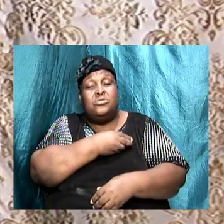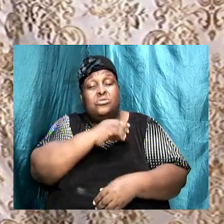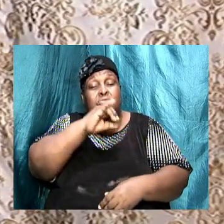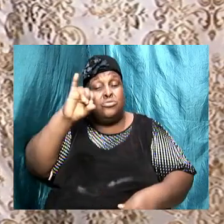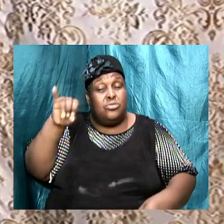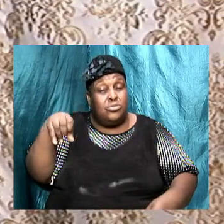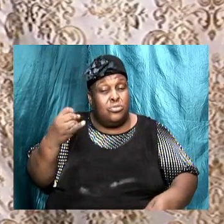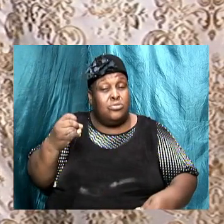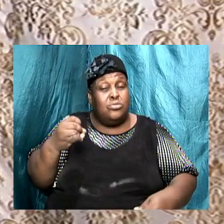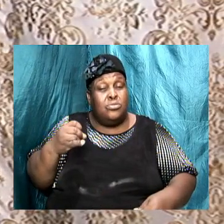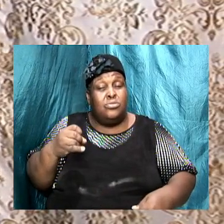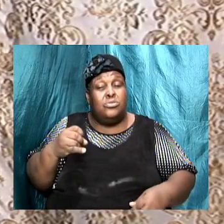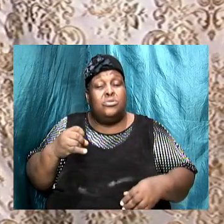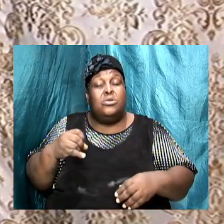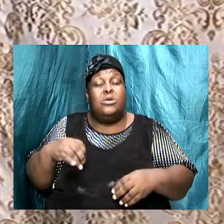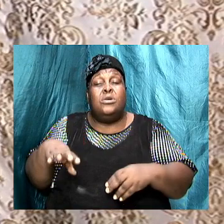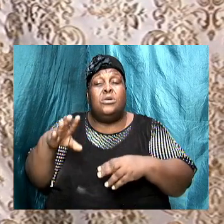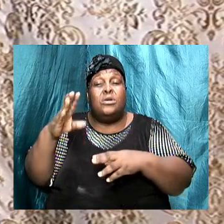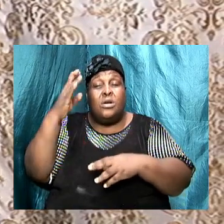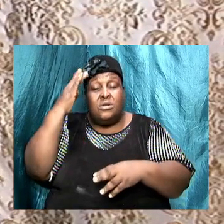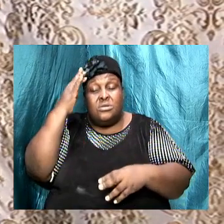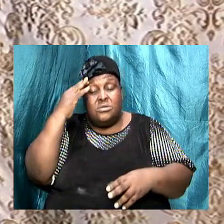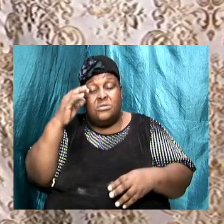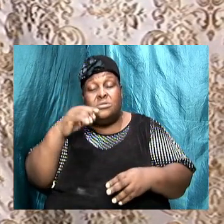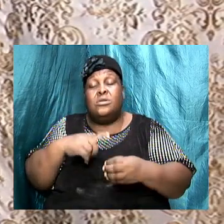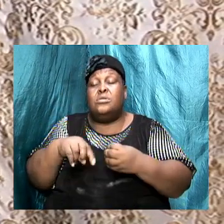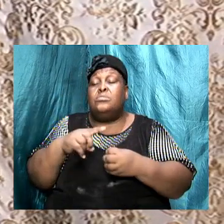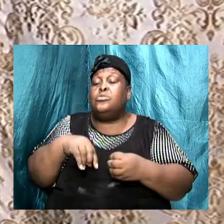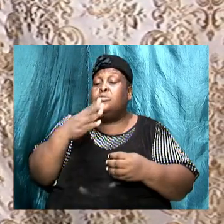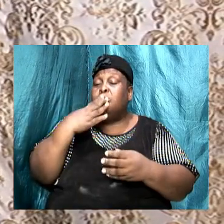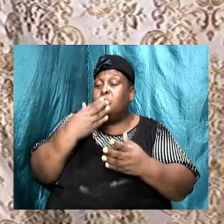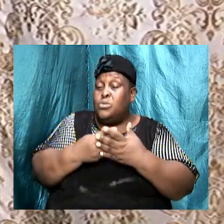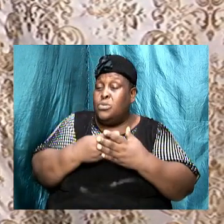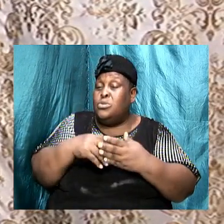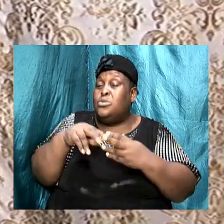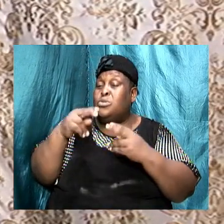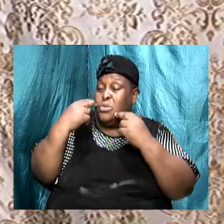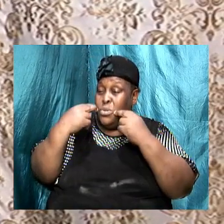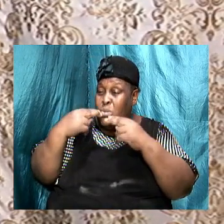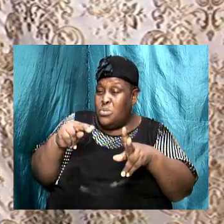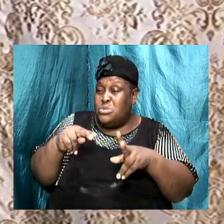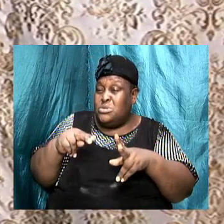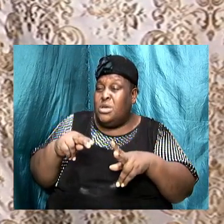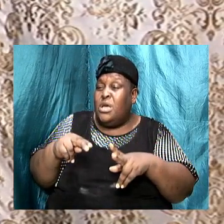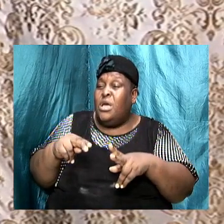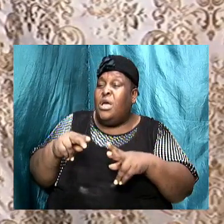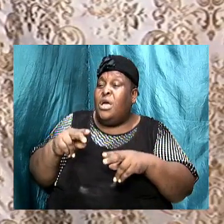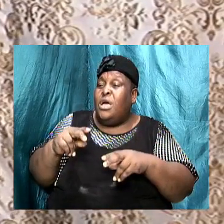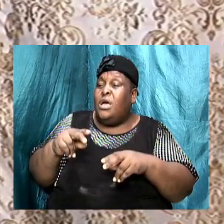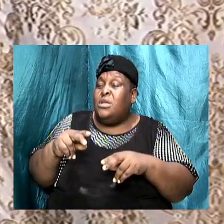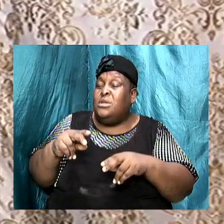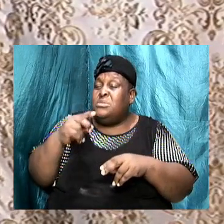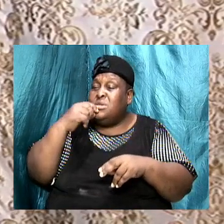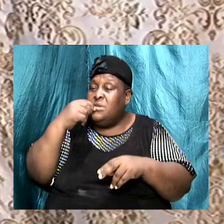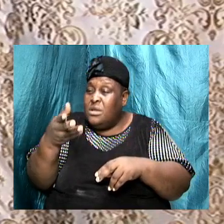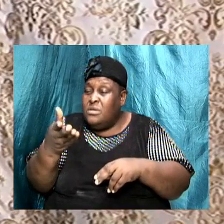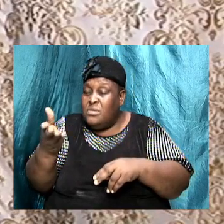about the good news, the gospel. And he urged those who he wrote to at that time